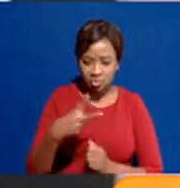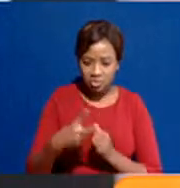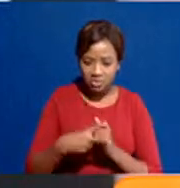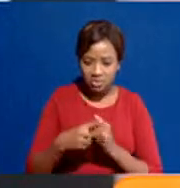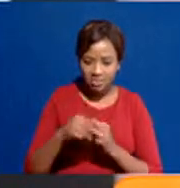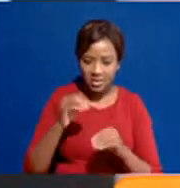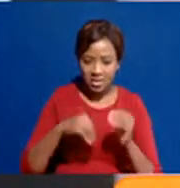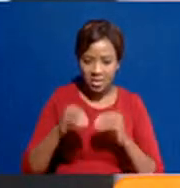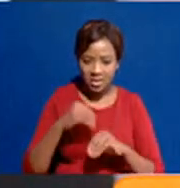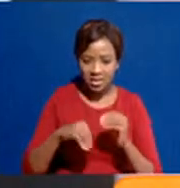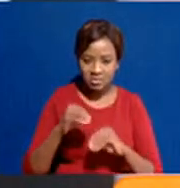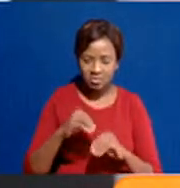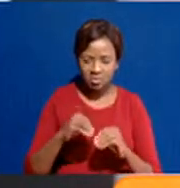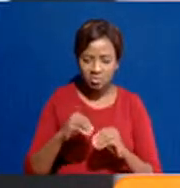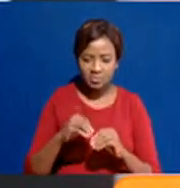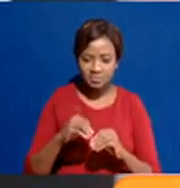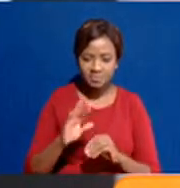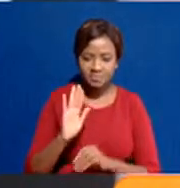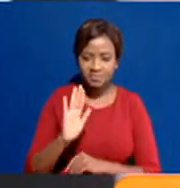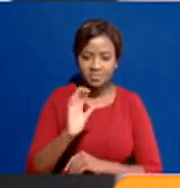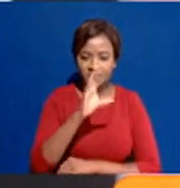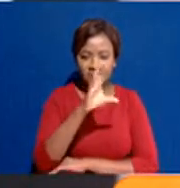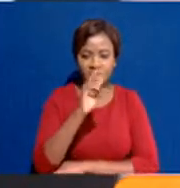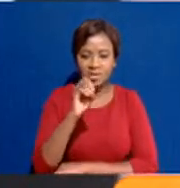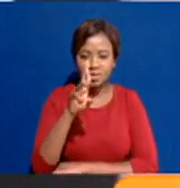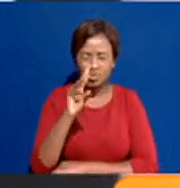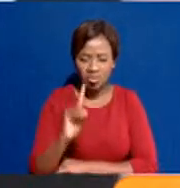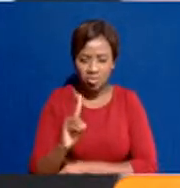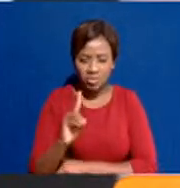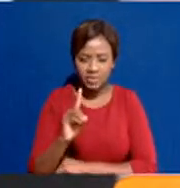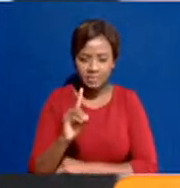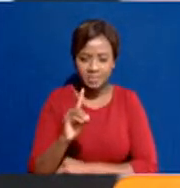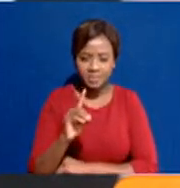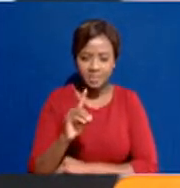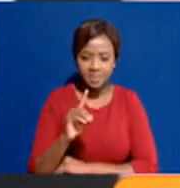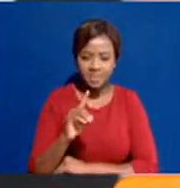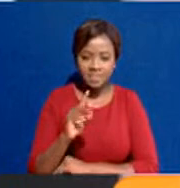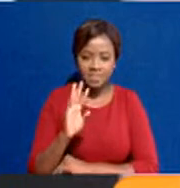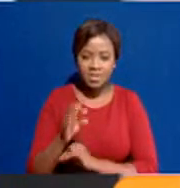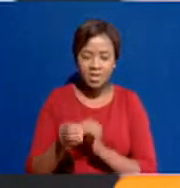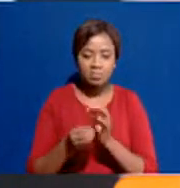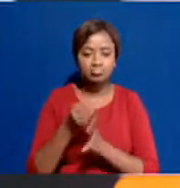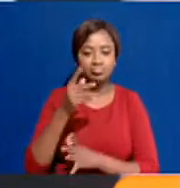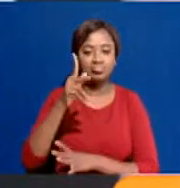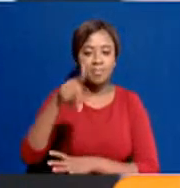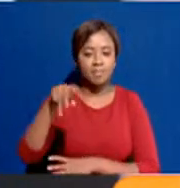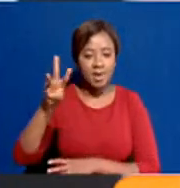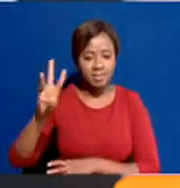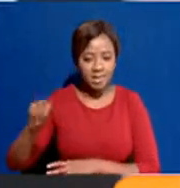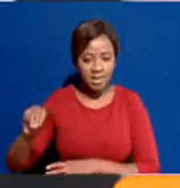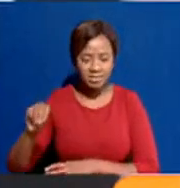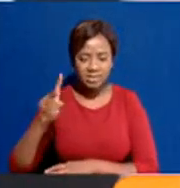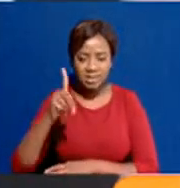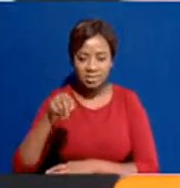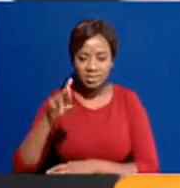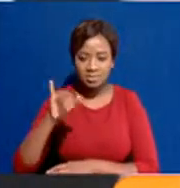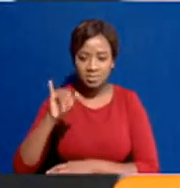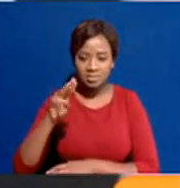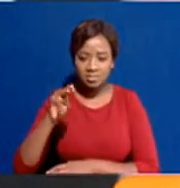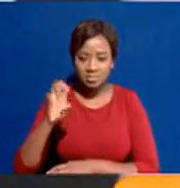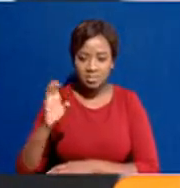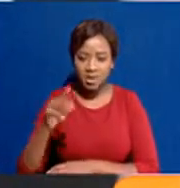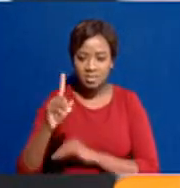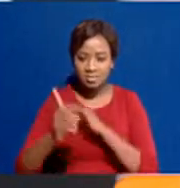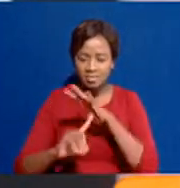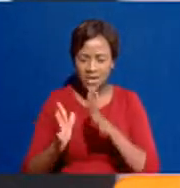elections with the accord led by Kofi Annan, and the creation of the office of the Prime Minister and two deputy